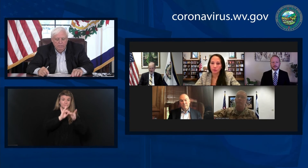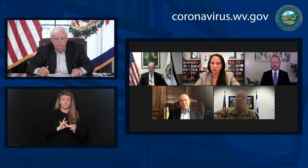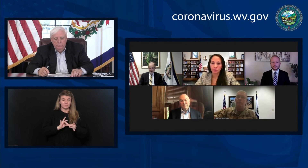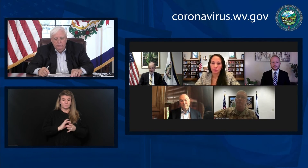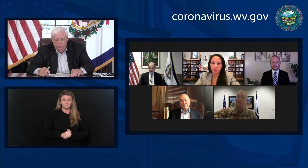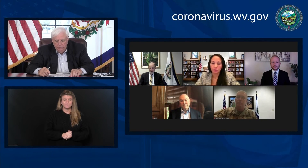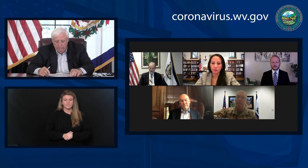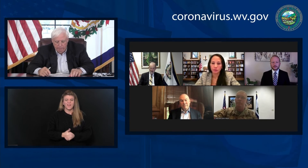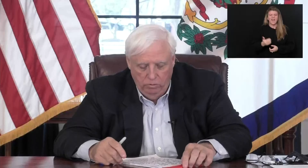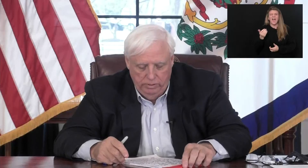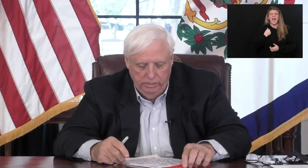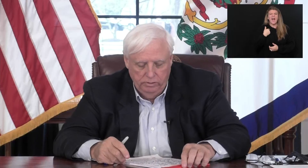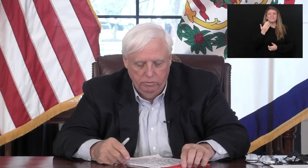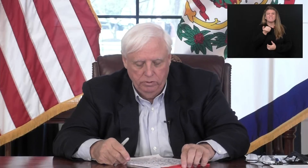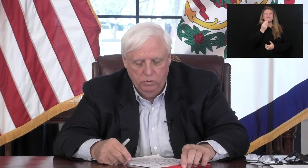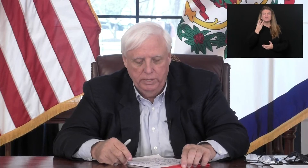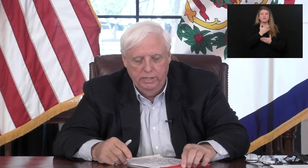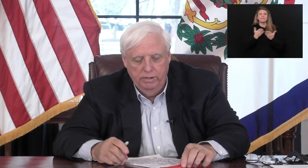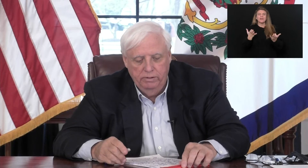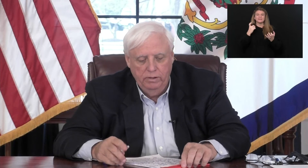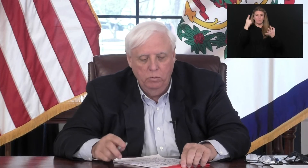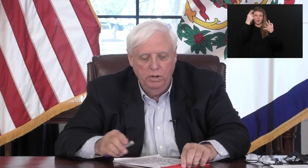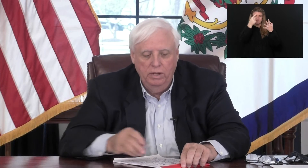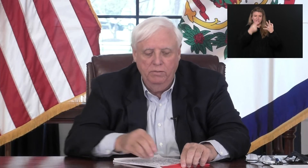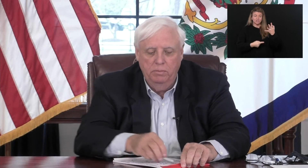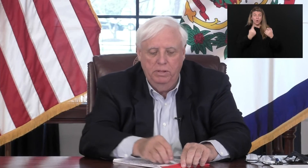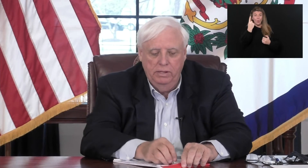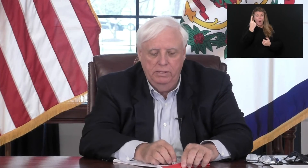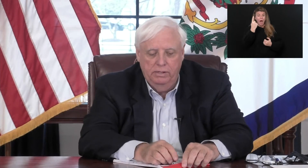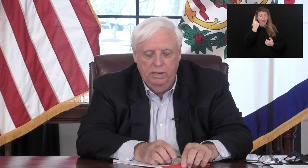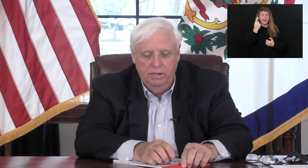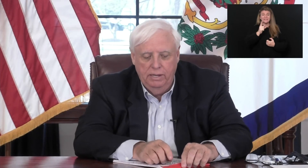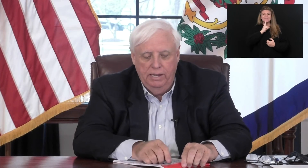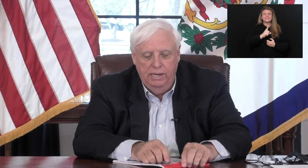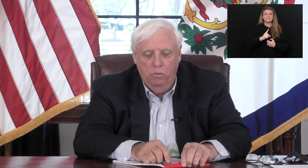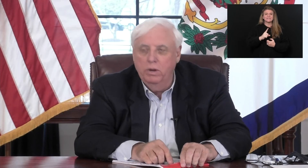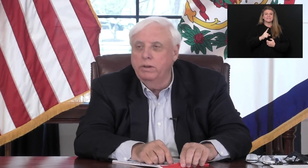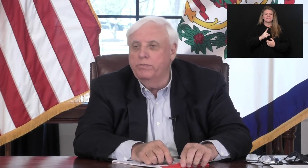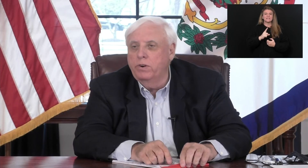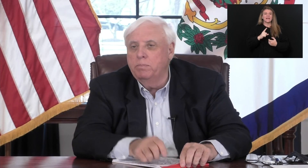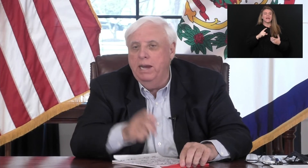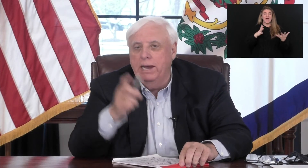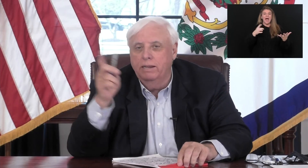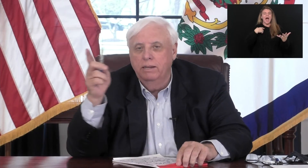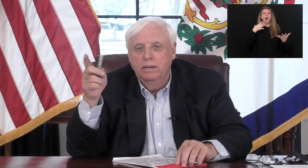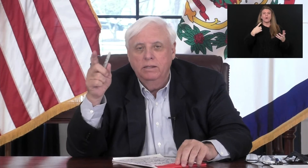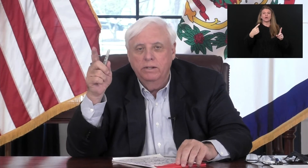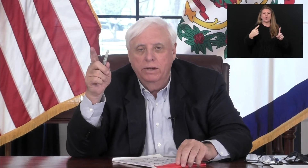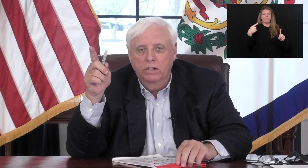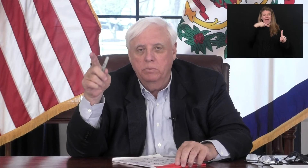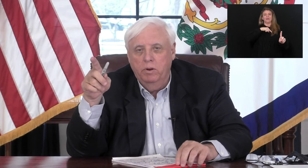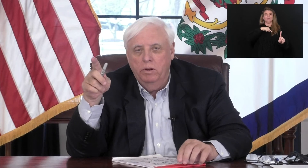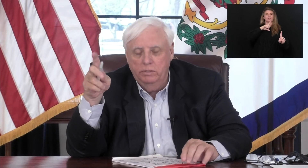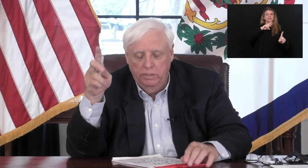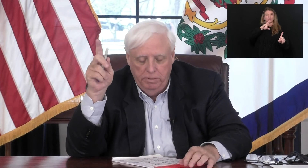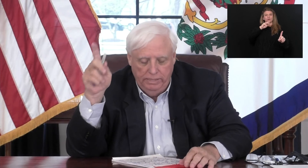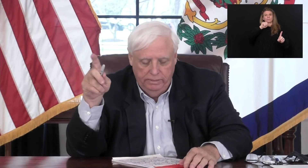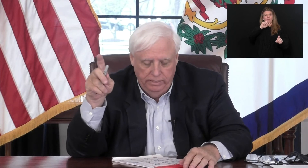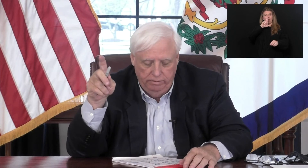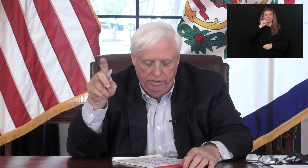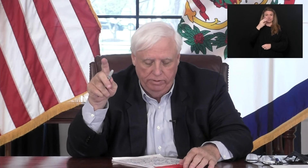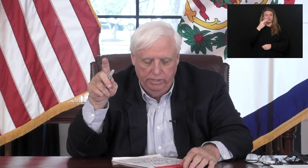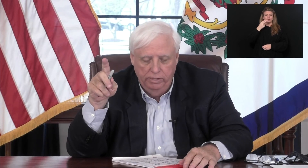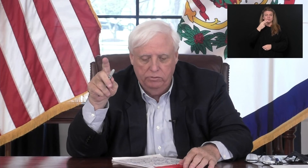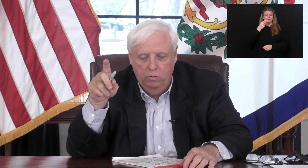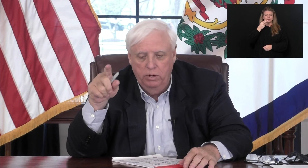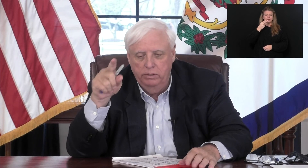Okay, I've got just 2 or 3 things I want to touch on real quick and everything. One of them that, and I want to defer back to Dr. Marsh about